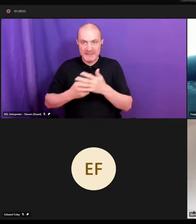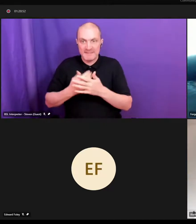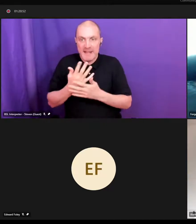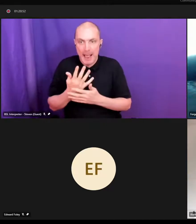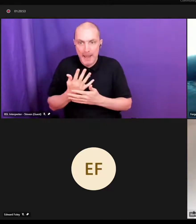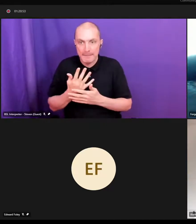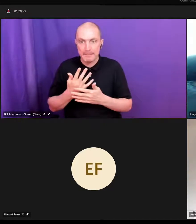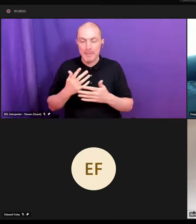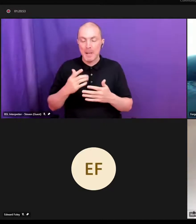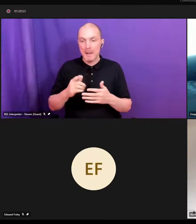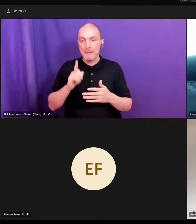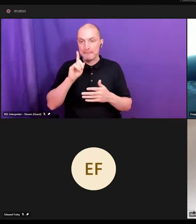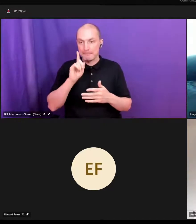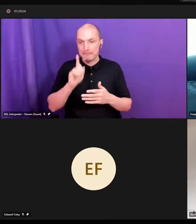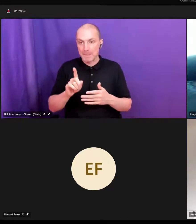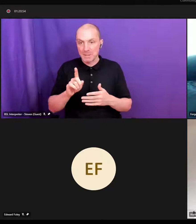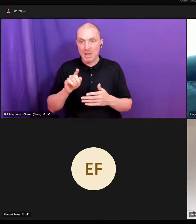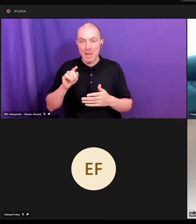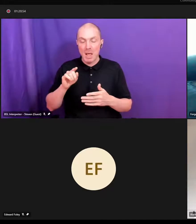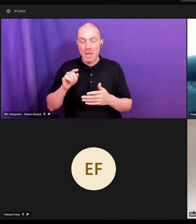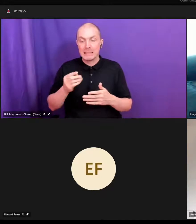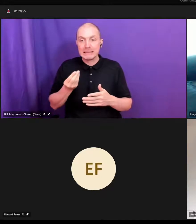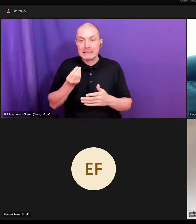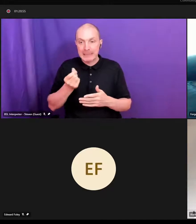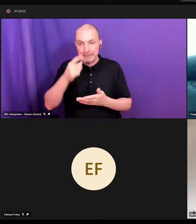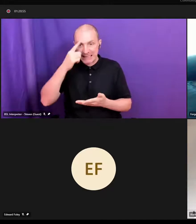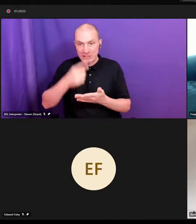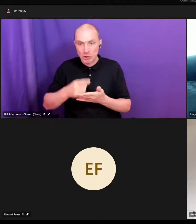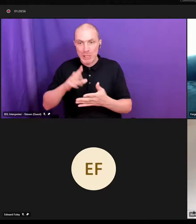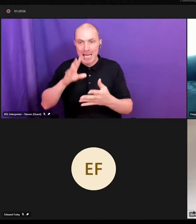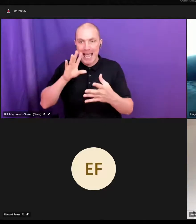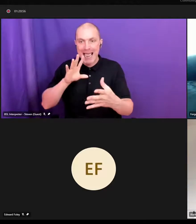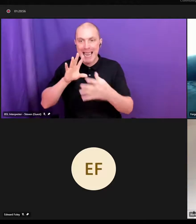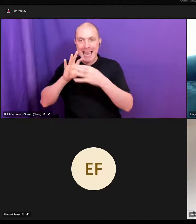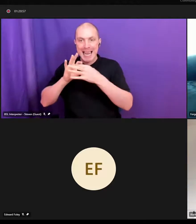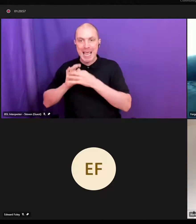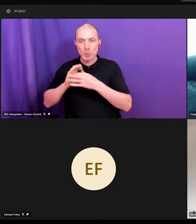when the review was carried out and the decision to close